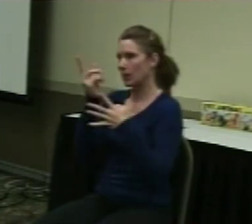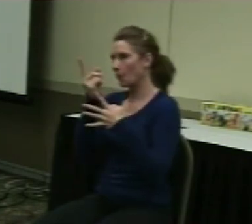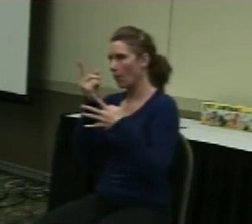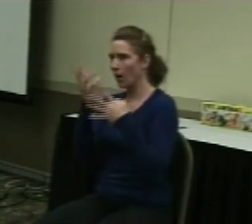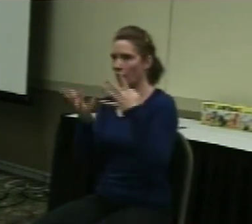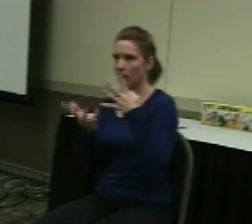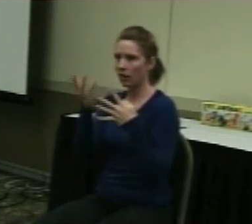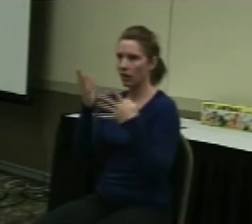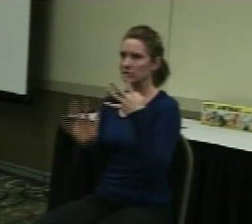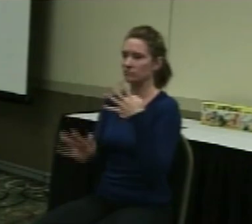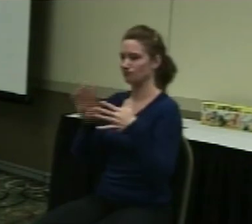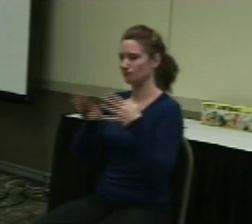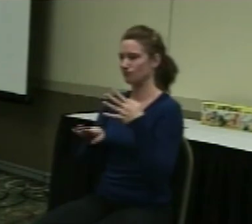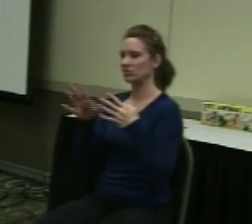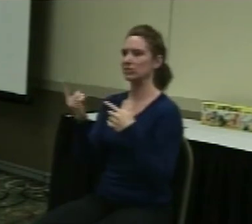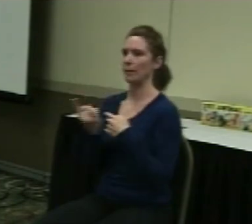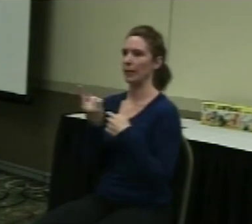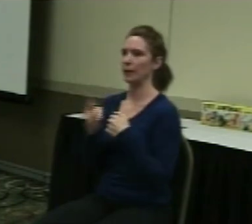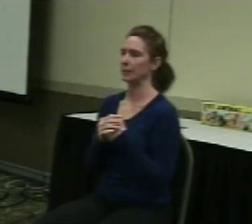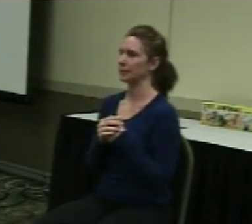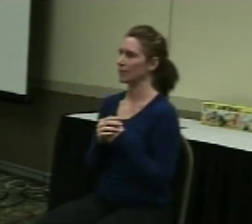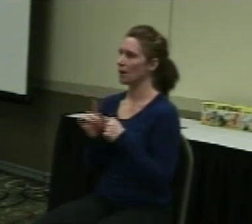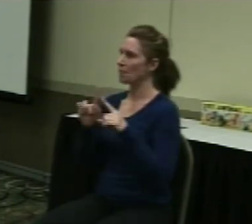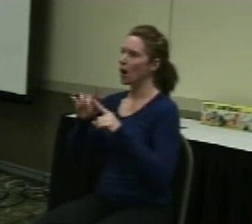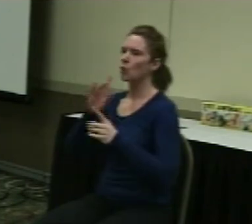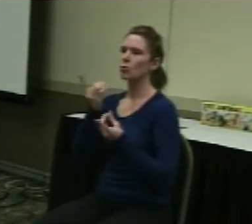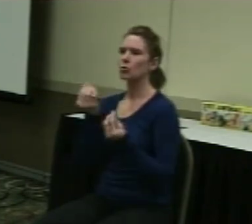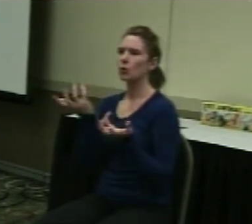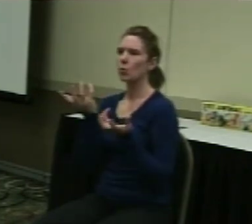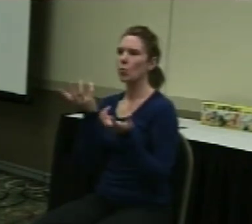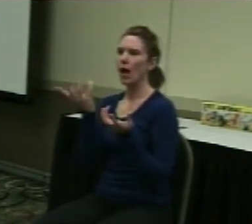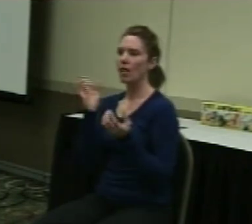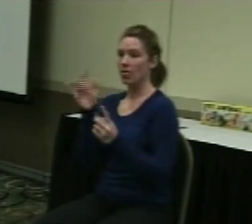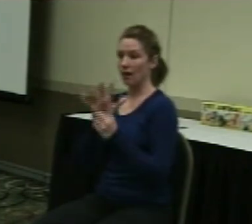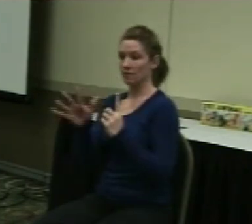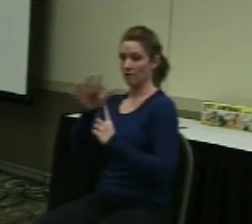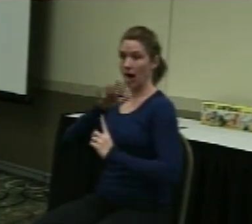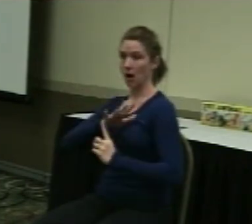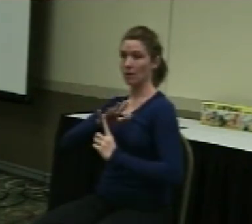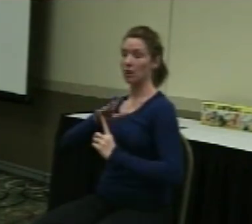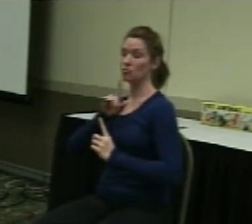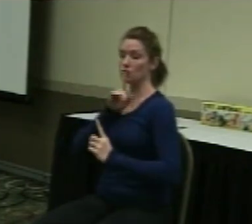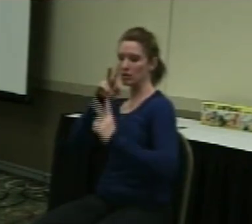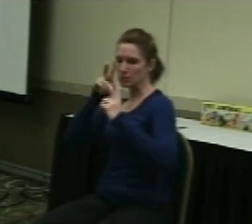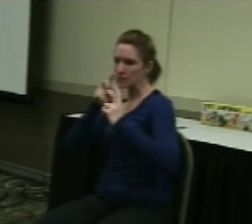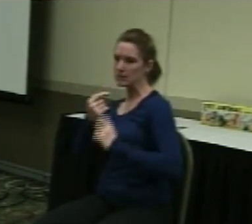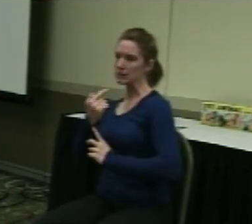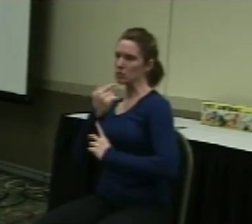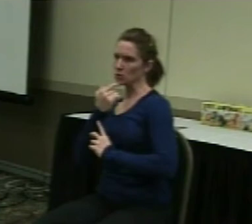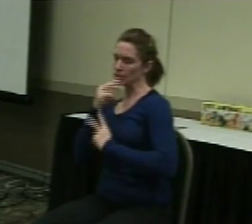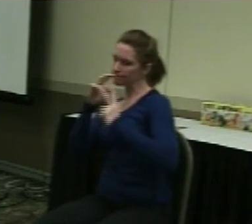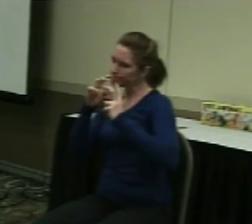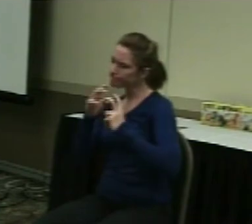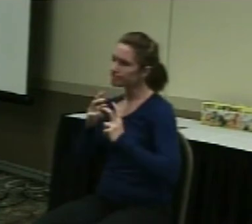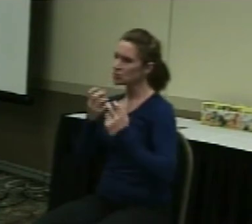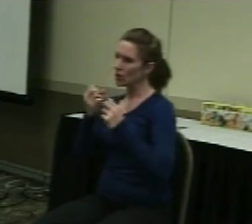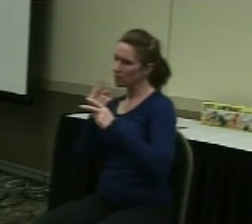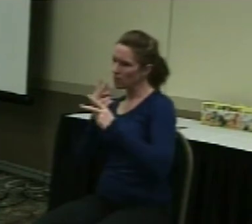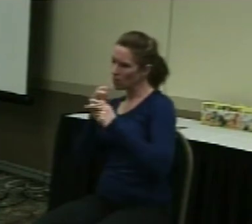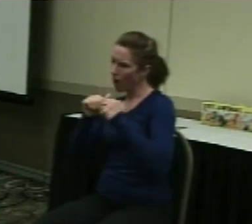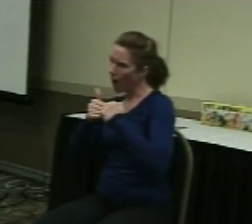or some such thing. But basically speaking, what are we doing? We're taking the environment seriously. And we're trying to find ways